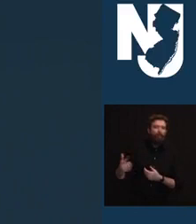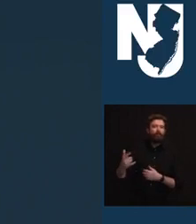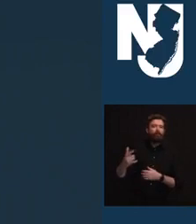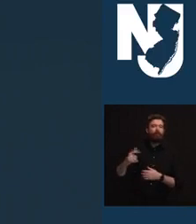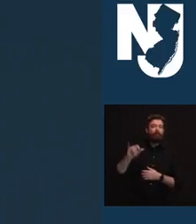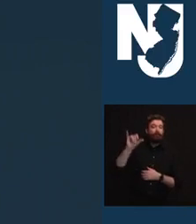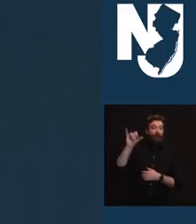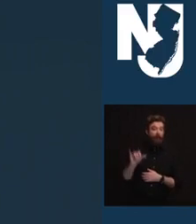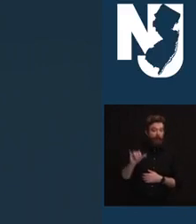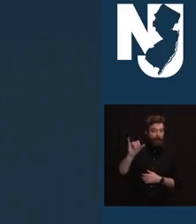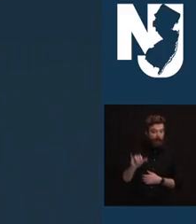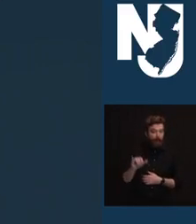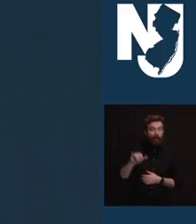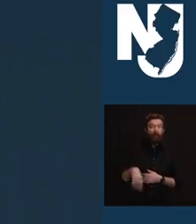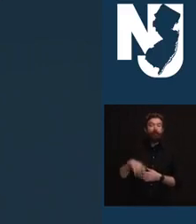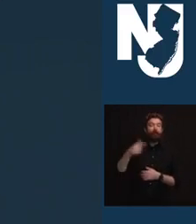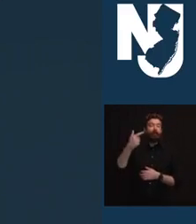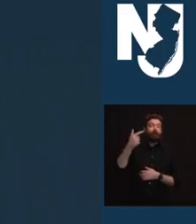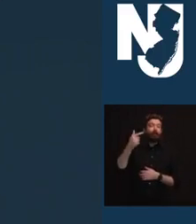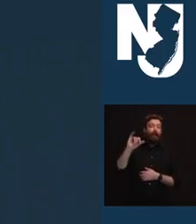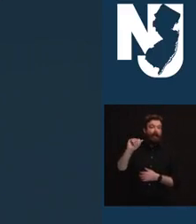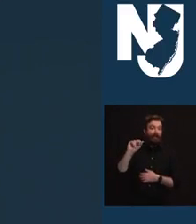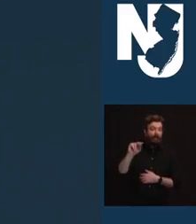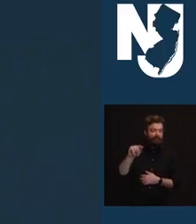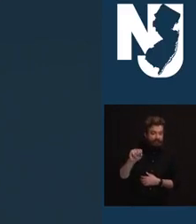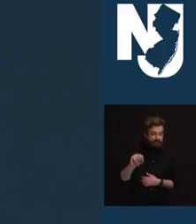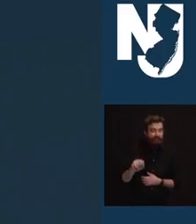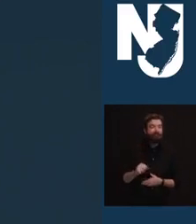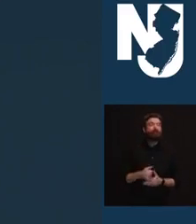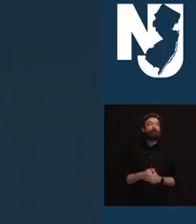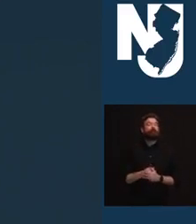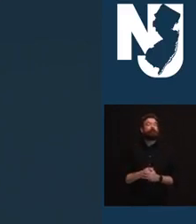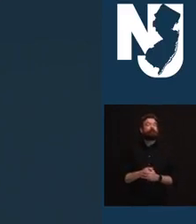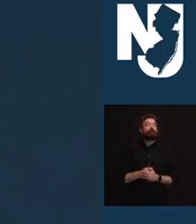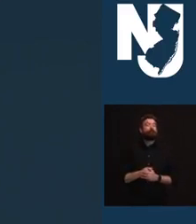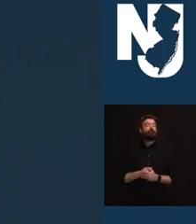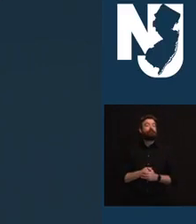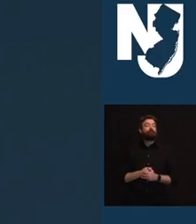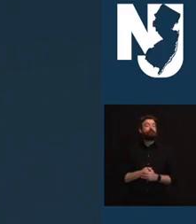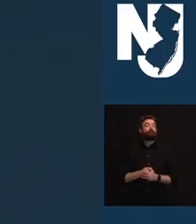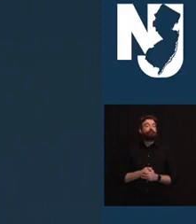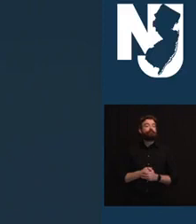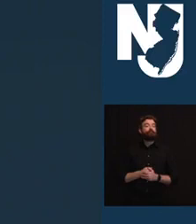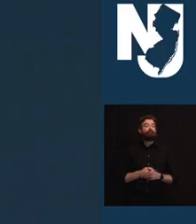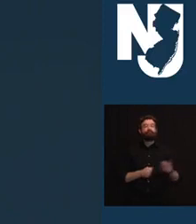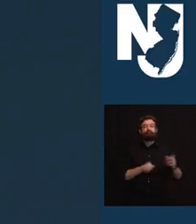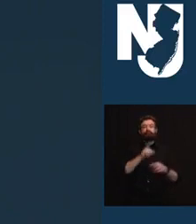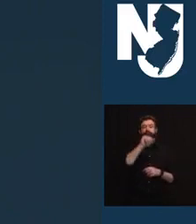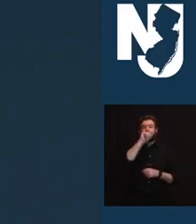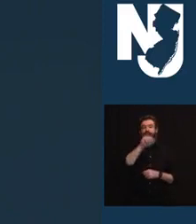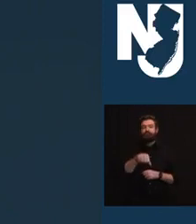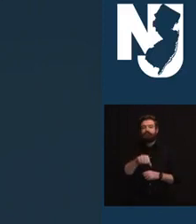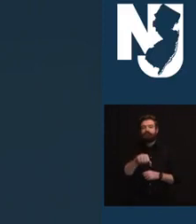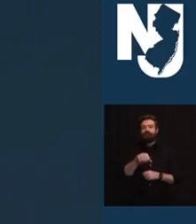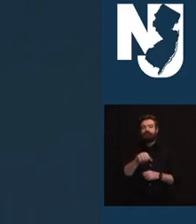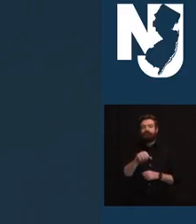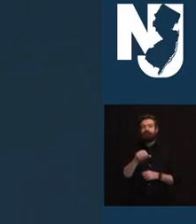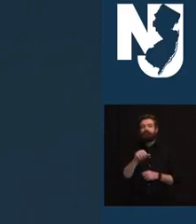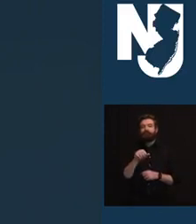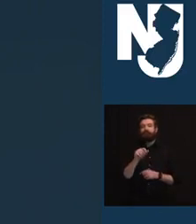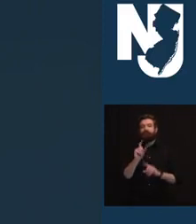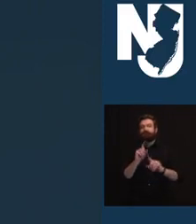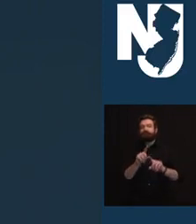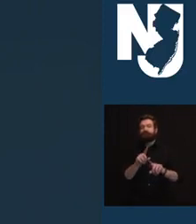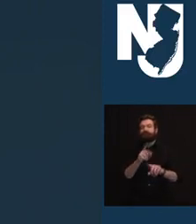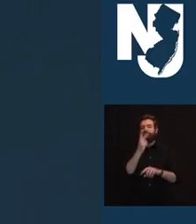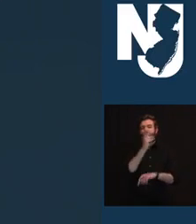not have been happy last night with the Rangers. You'd have also found her at one of her daughter's dance events. She was a noted dance